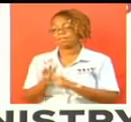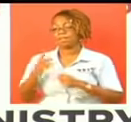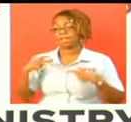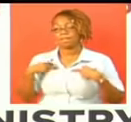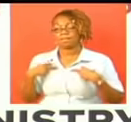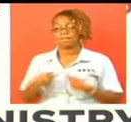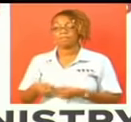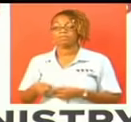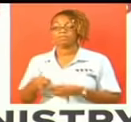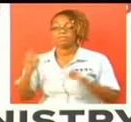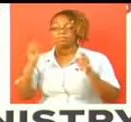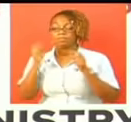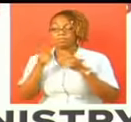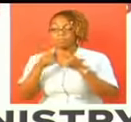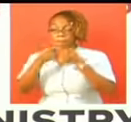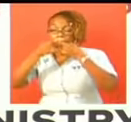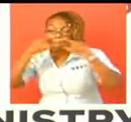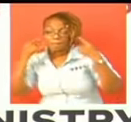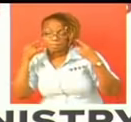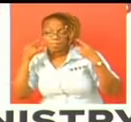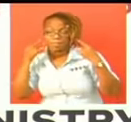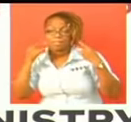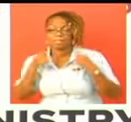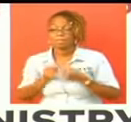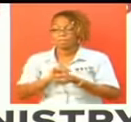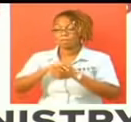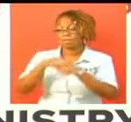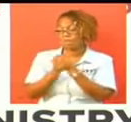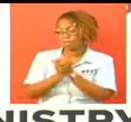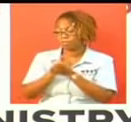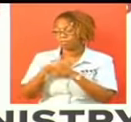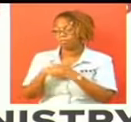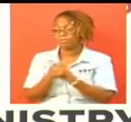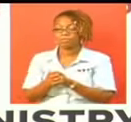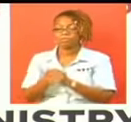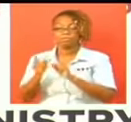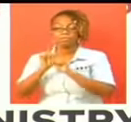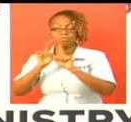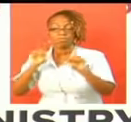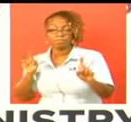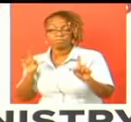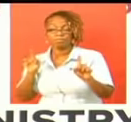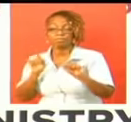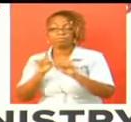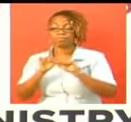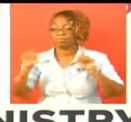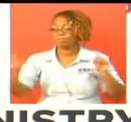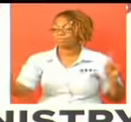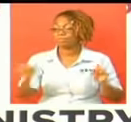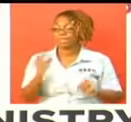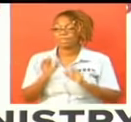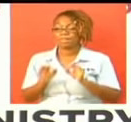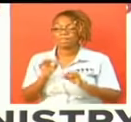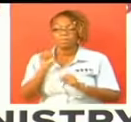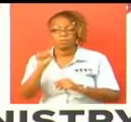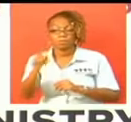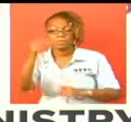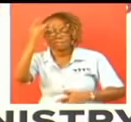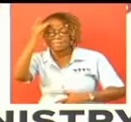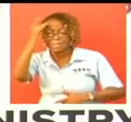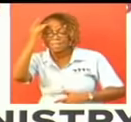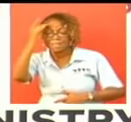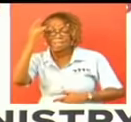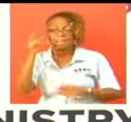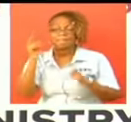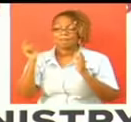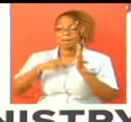the wearing of the masks, the washing of the hands, the avoiding other individuals if you are ill. The need for those